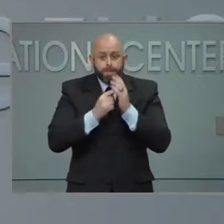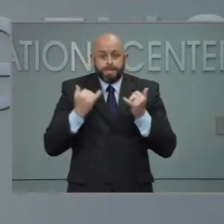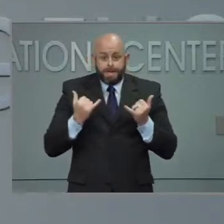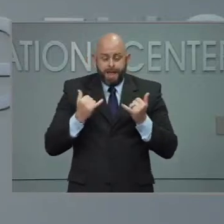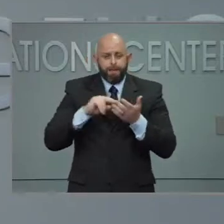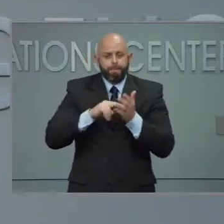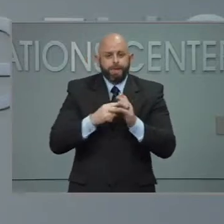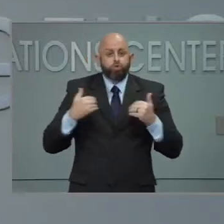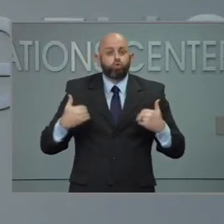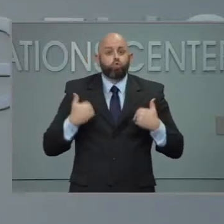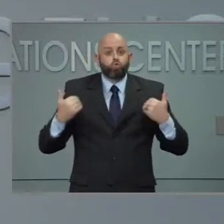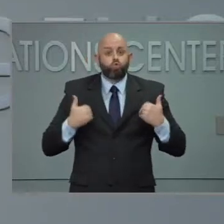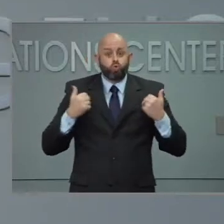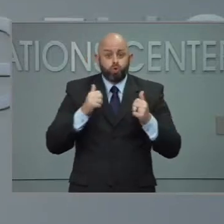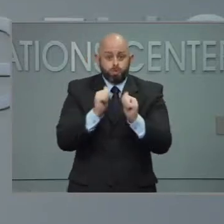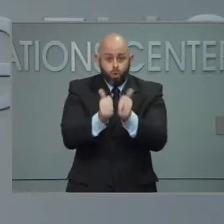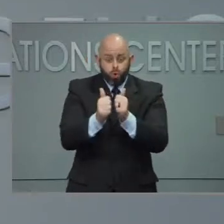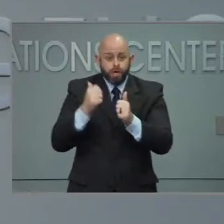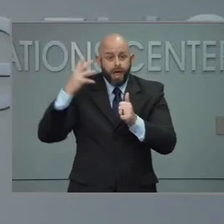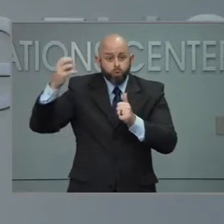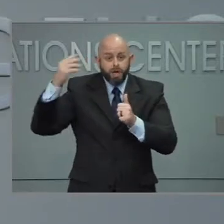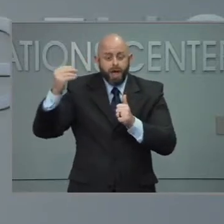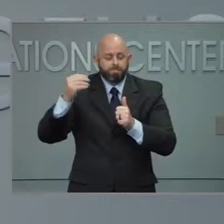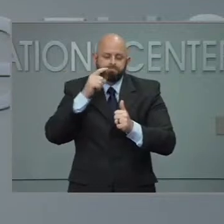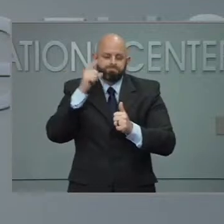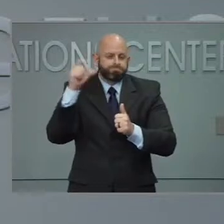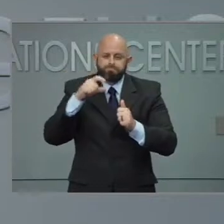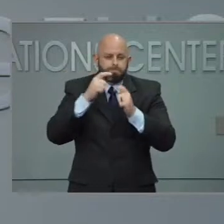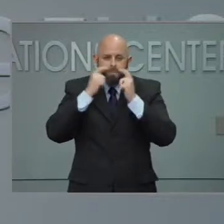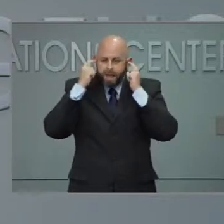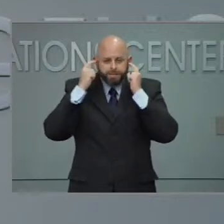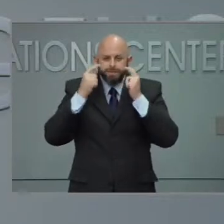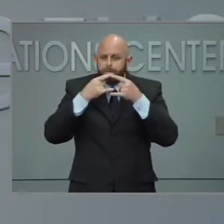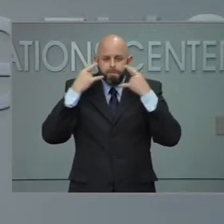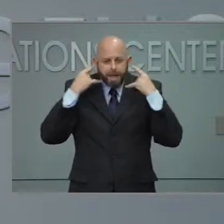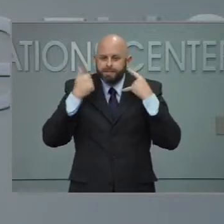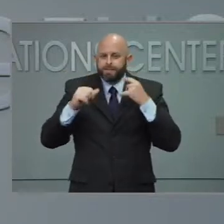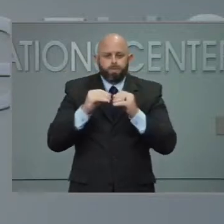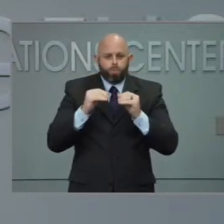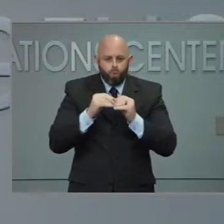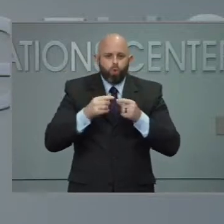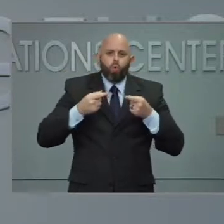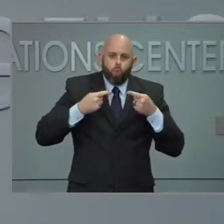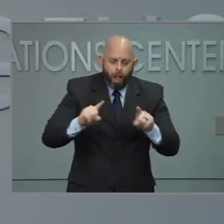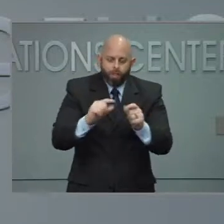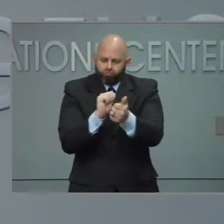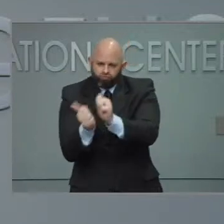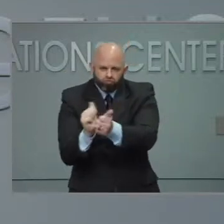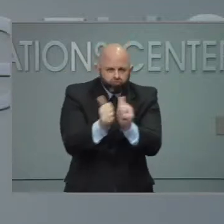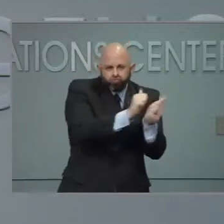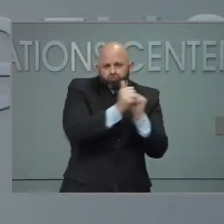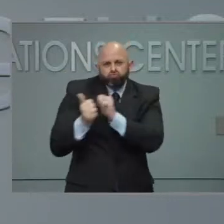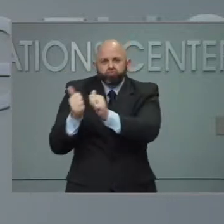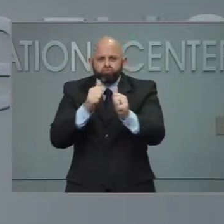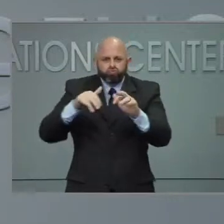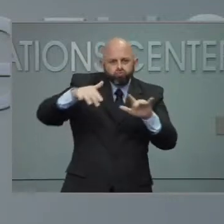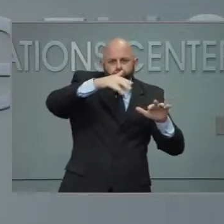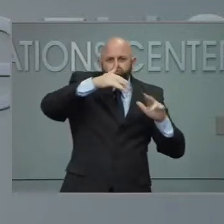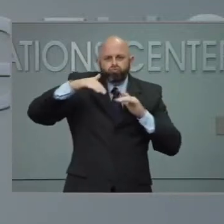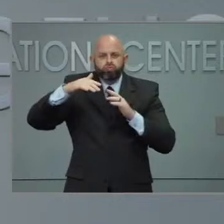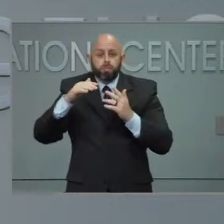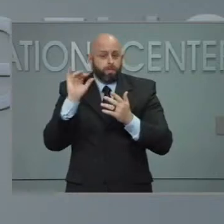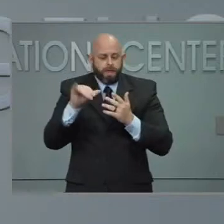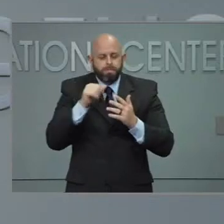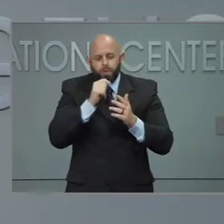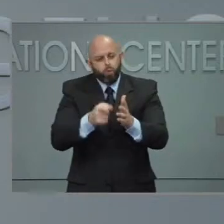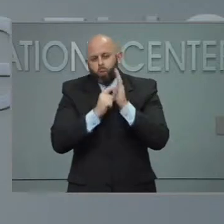sports outside, they will no longer need to be wearing a mask when they are actively doing their sports. I do